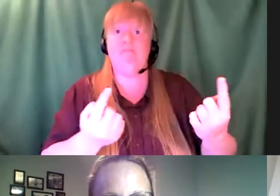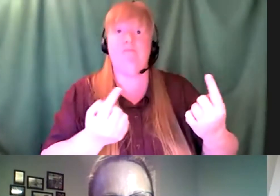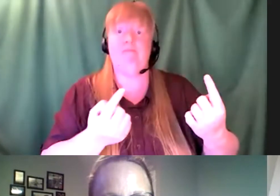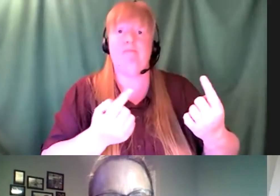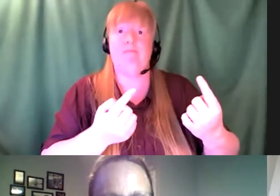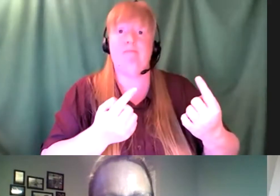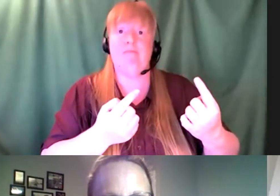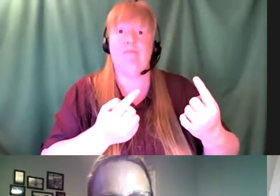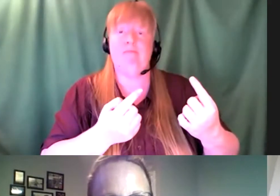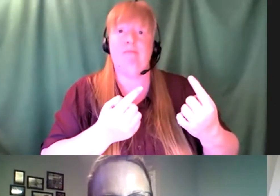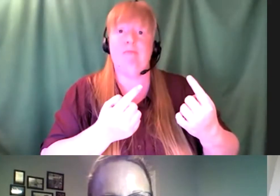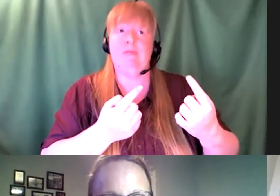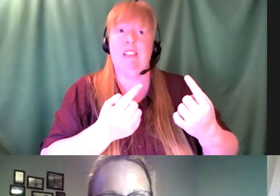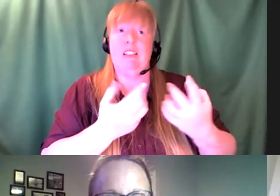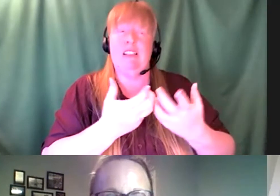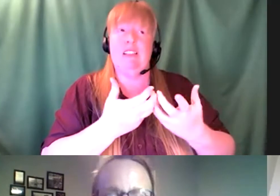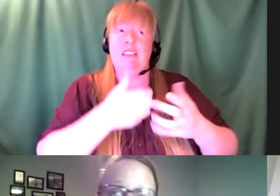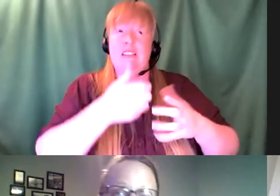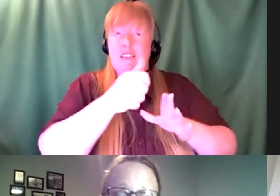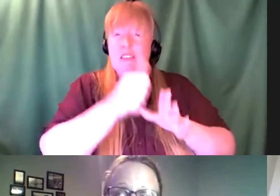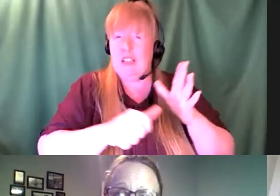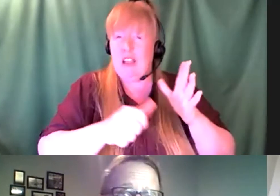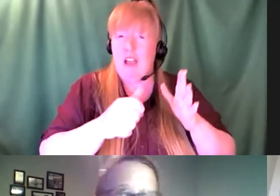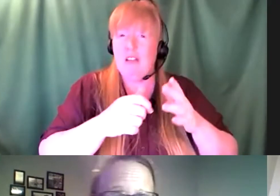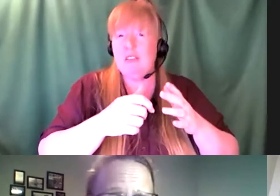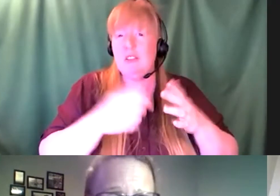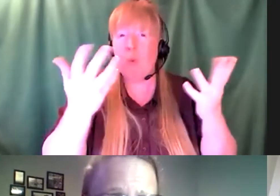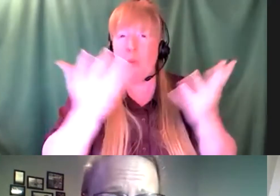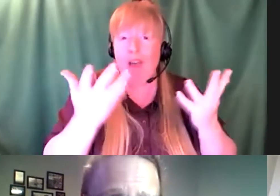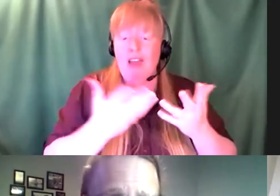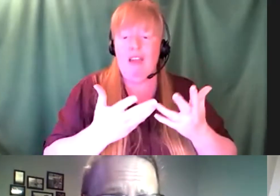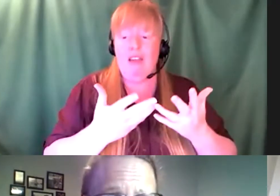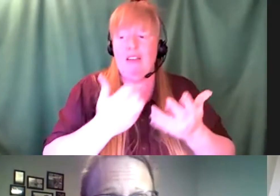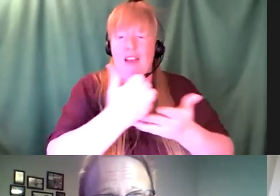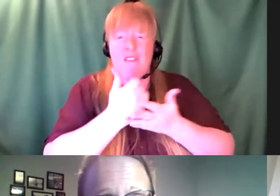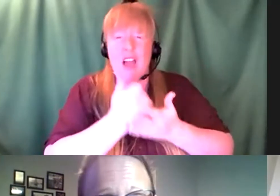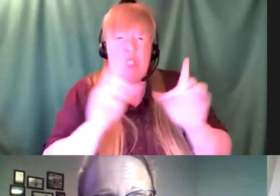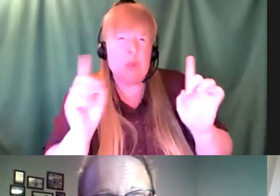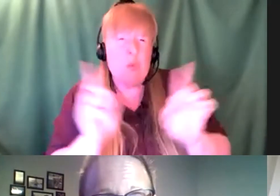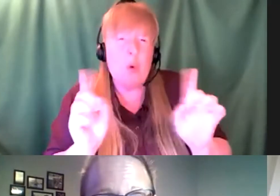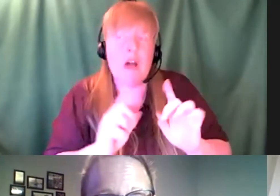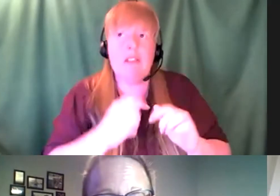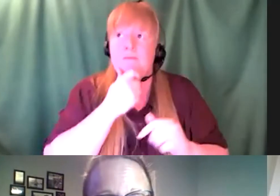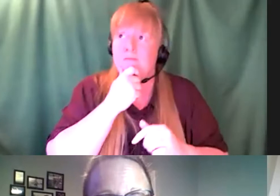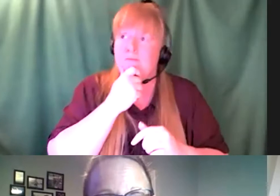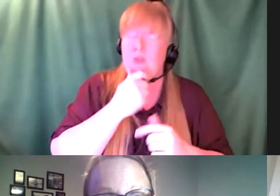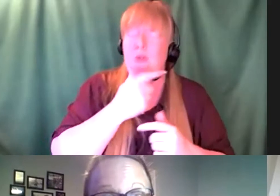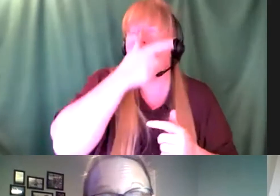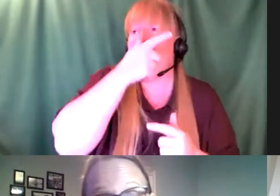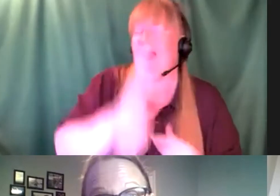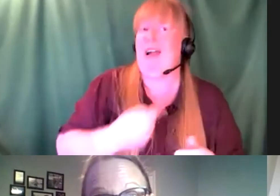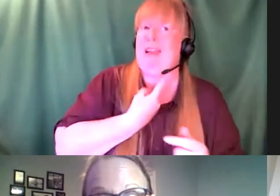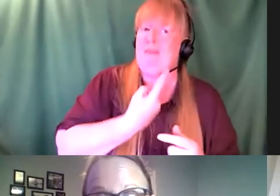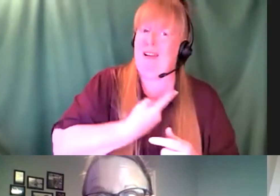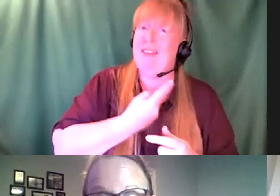start, and how would you advise us? Yeah, brilliant question. I know, I'm lucky, hey, I'm really lucky to do what I do. I think probably